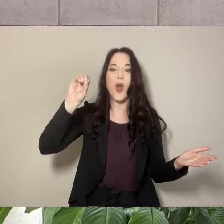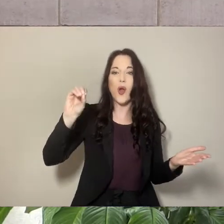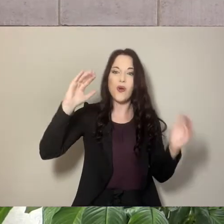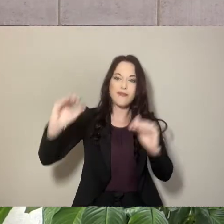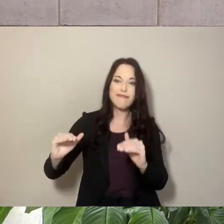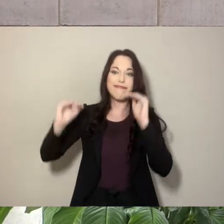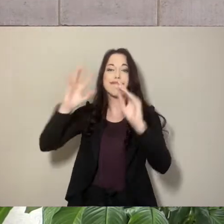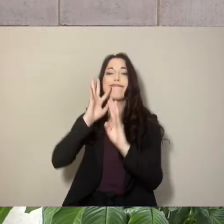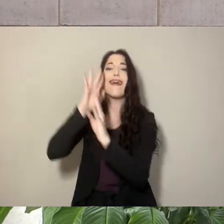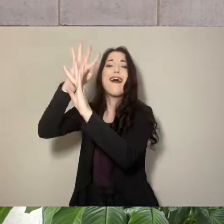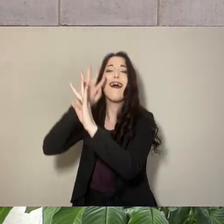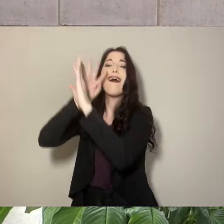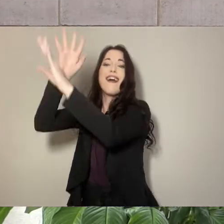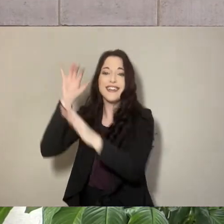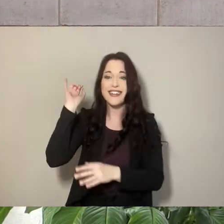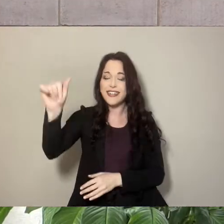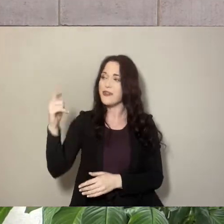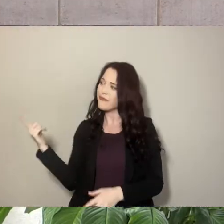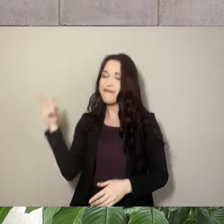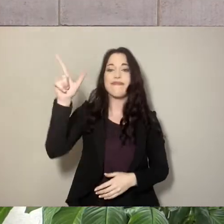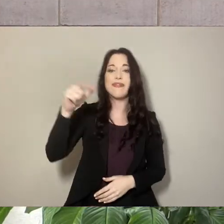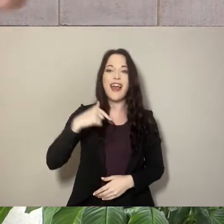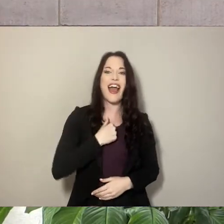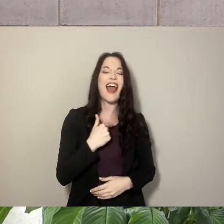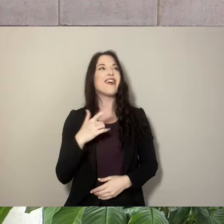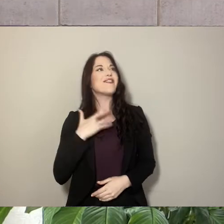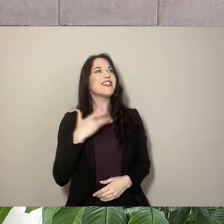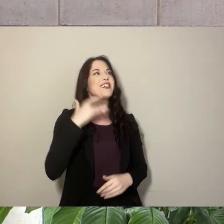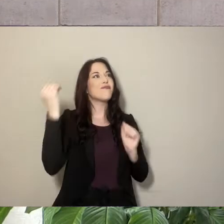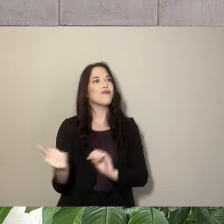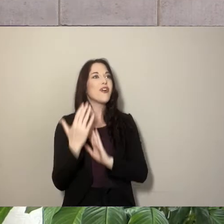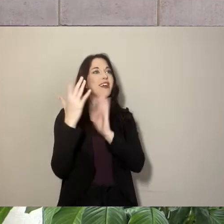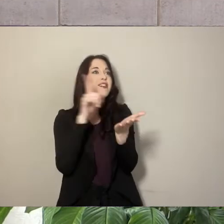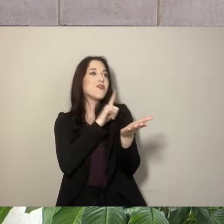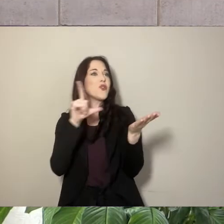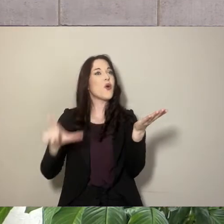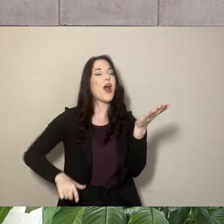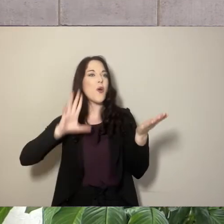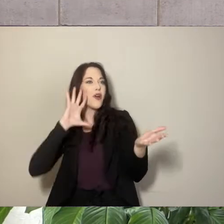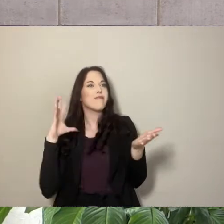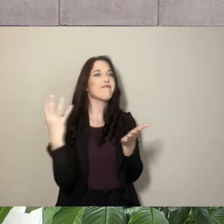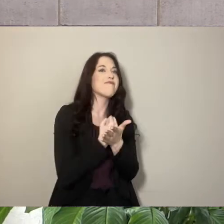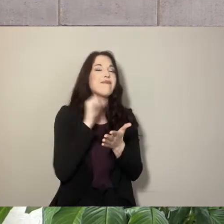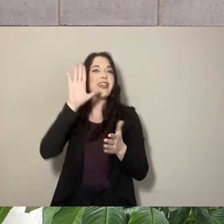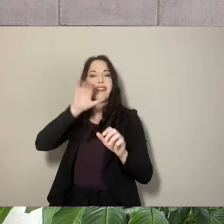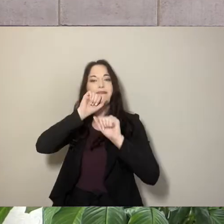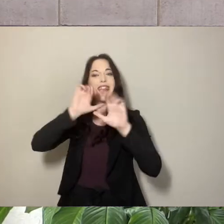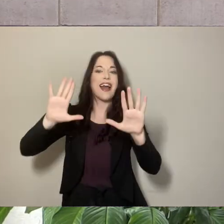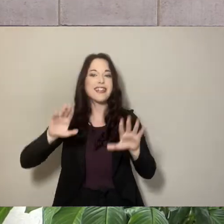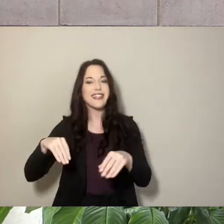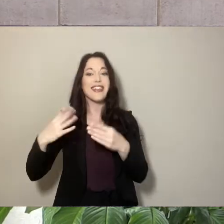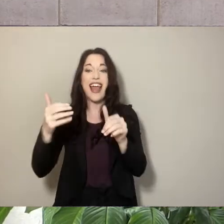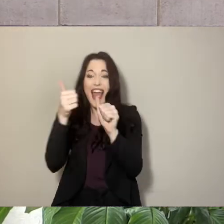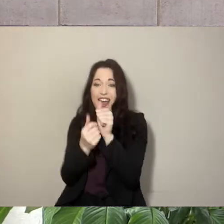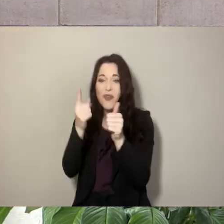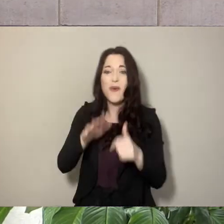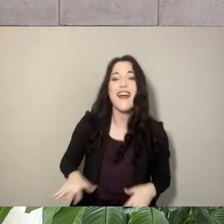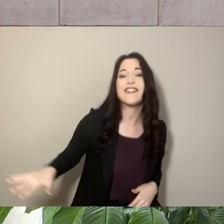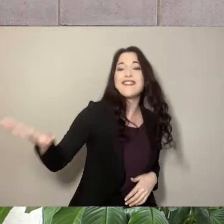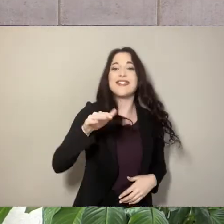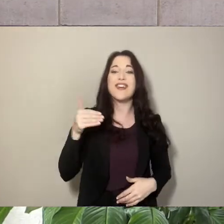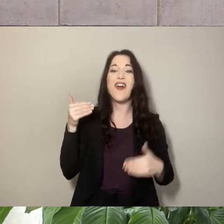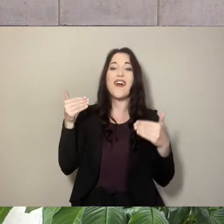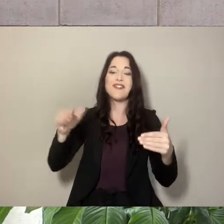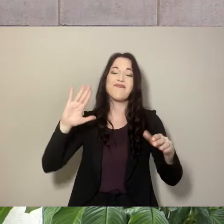the presence of the Lord. And I'm gonna get my blessing. Everybody say. I can feel the presence of